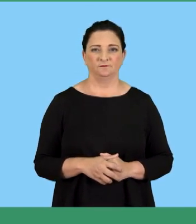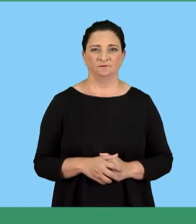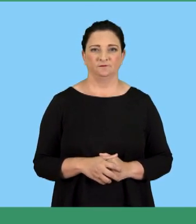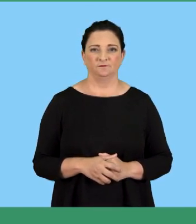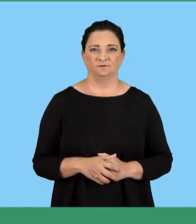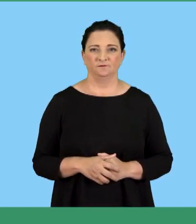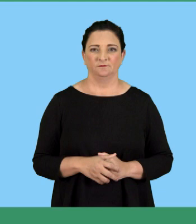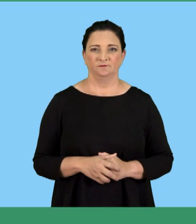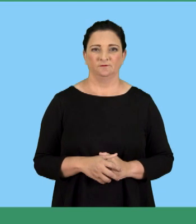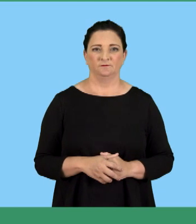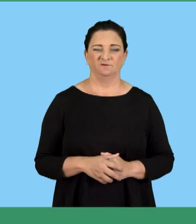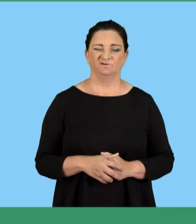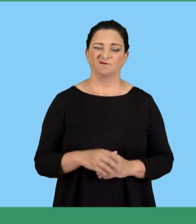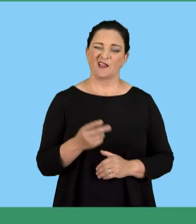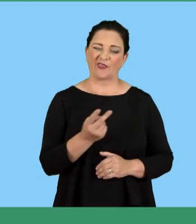protect